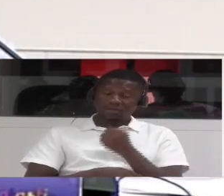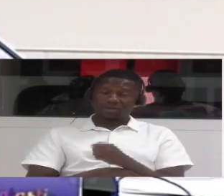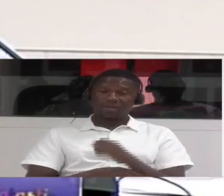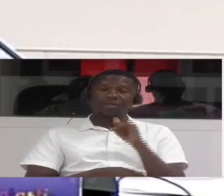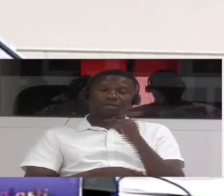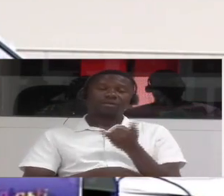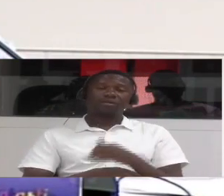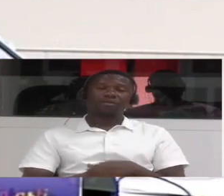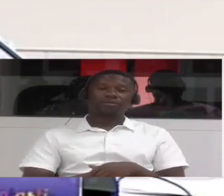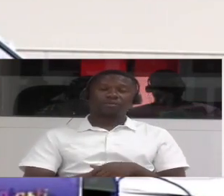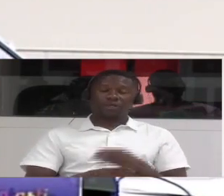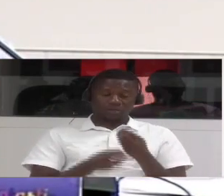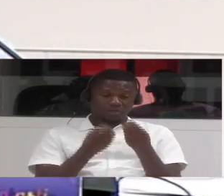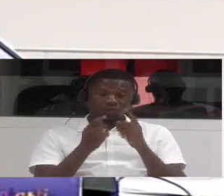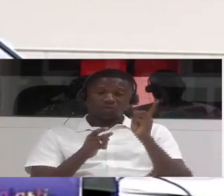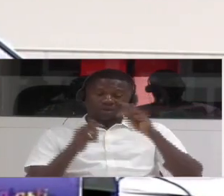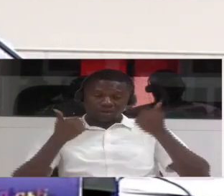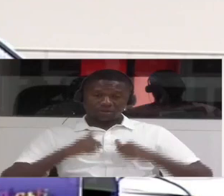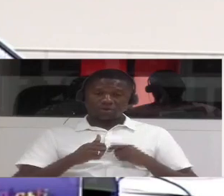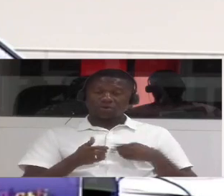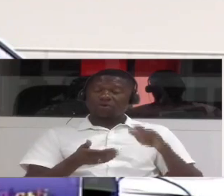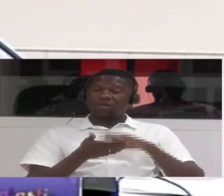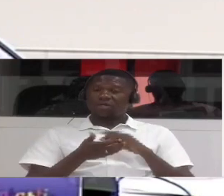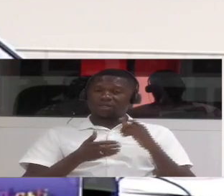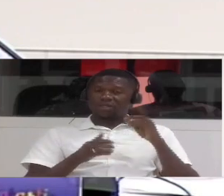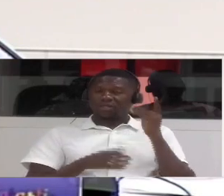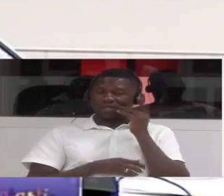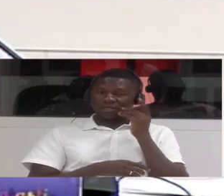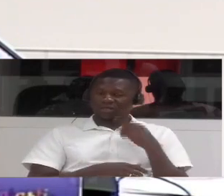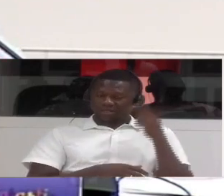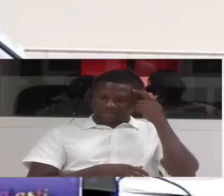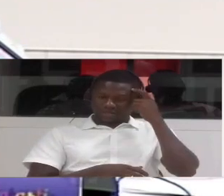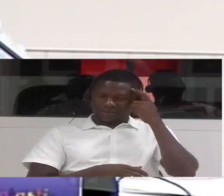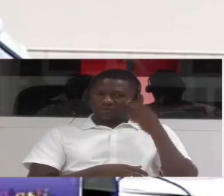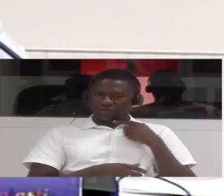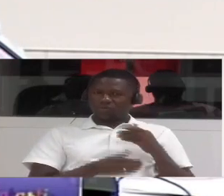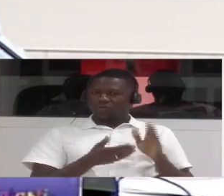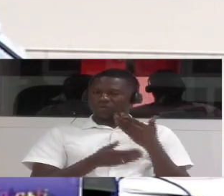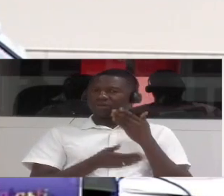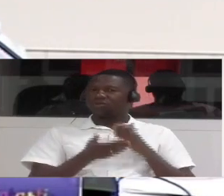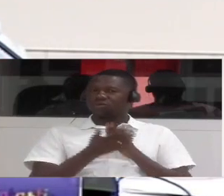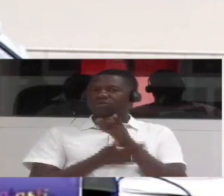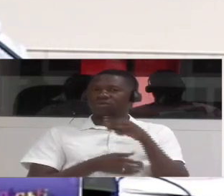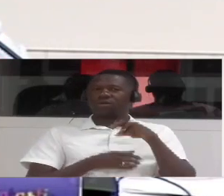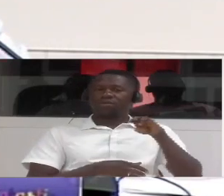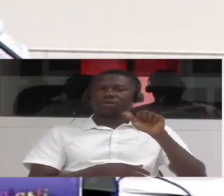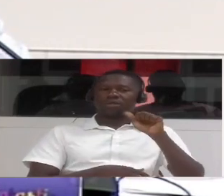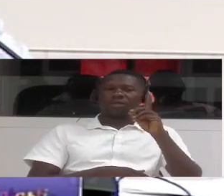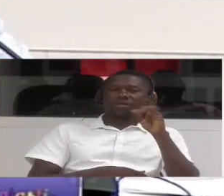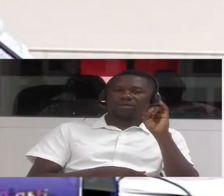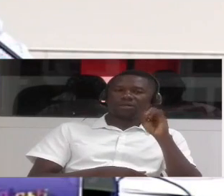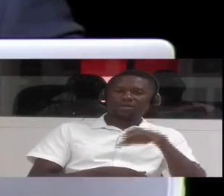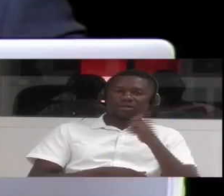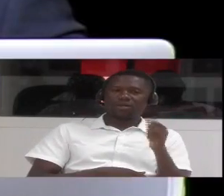And can you tell us what happened in that particular occasion? I think we went through this before. We went through this before. Madi Sise and Musa. And Musa,